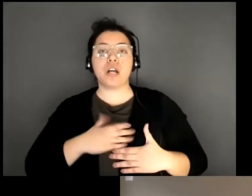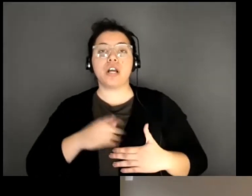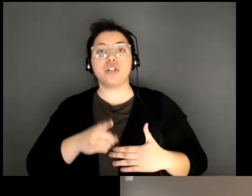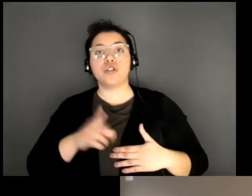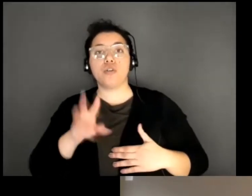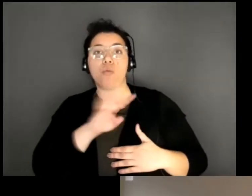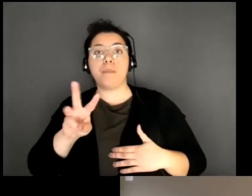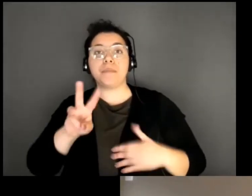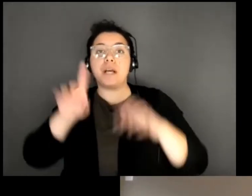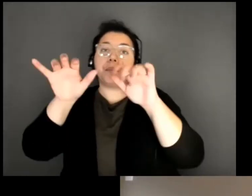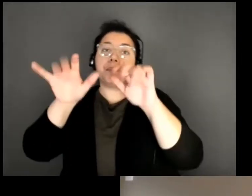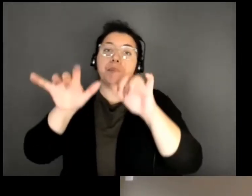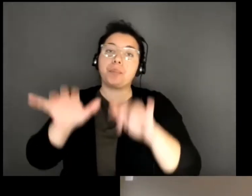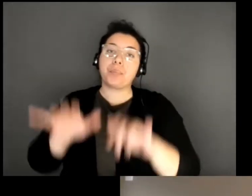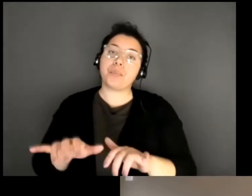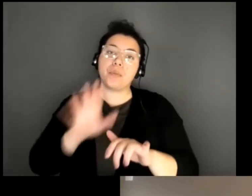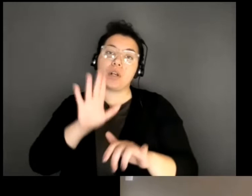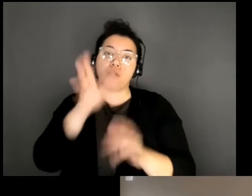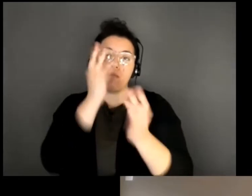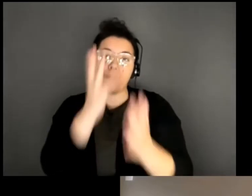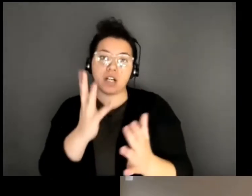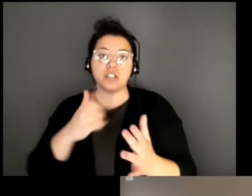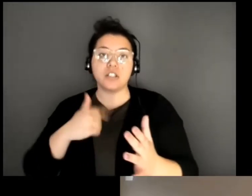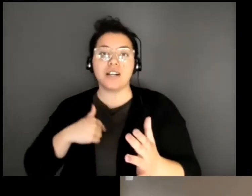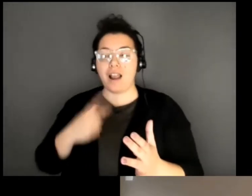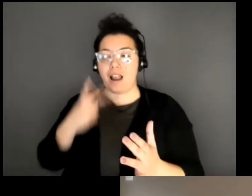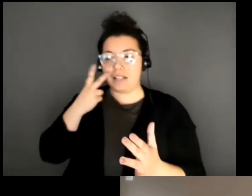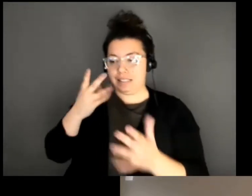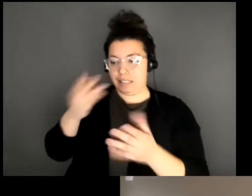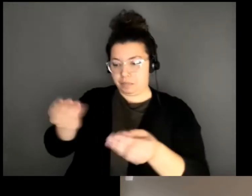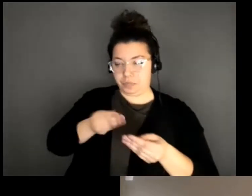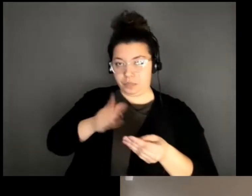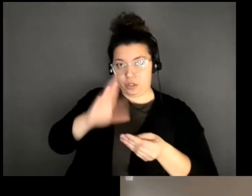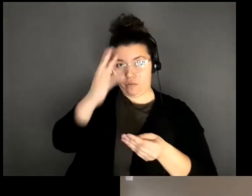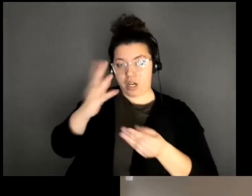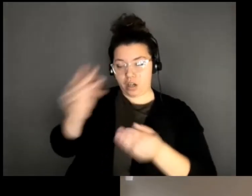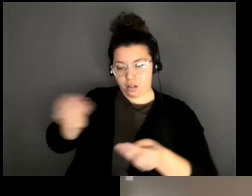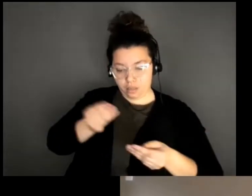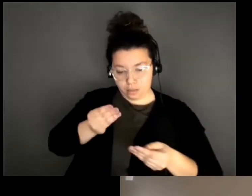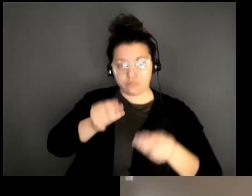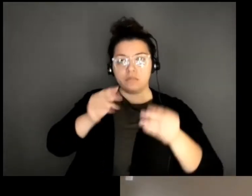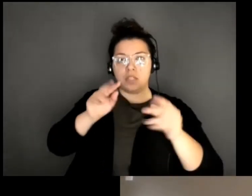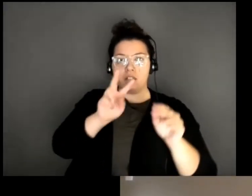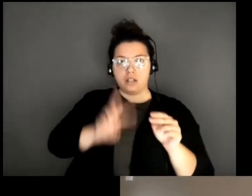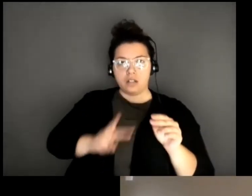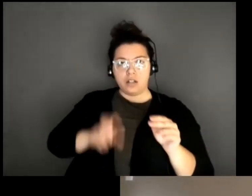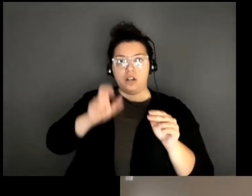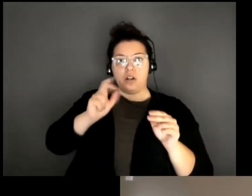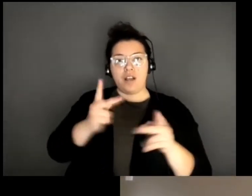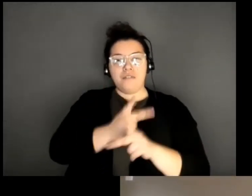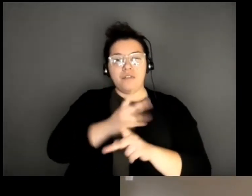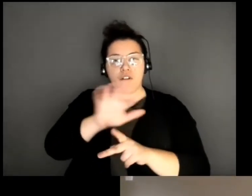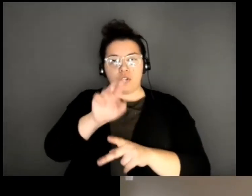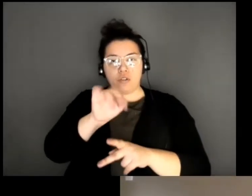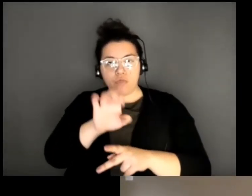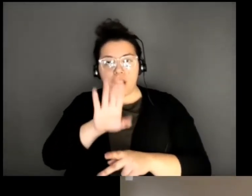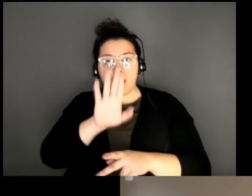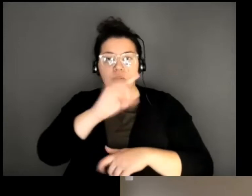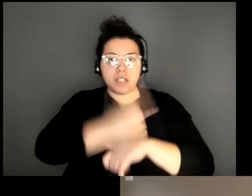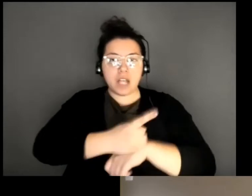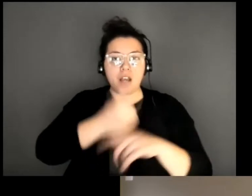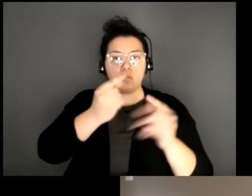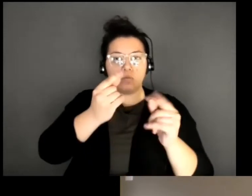what rate you get and what you see at the end of the day. Alternatively, if you're looking to have a conference or a